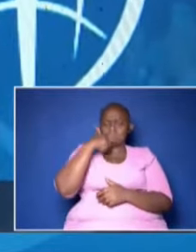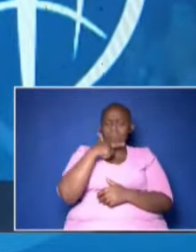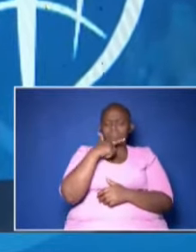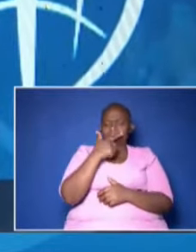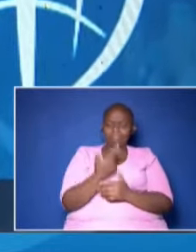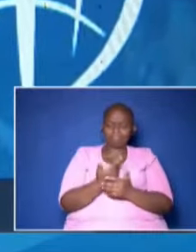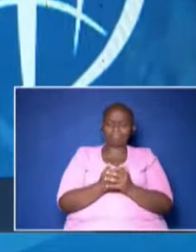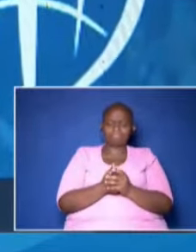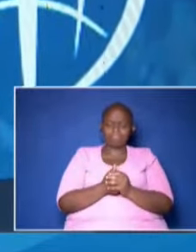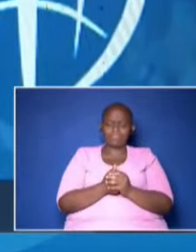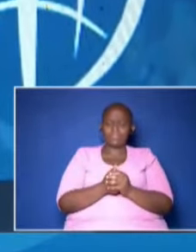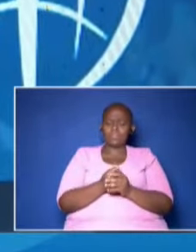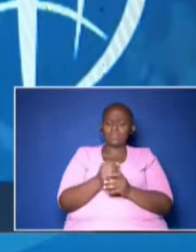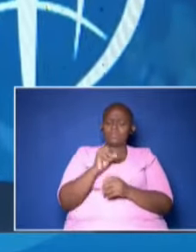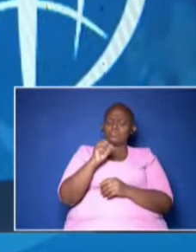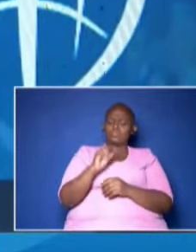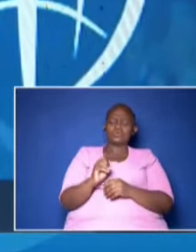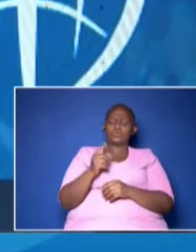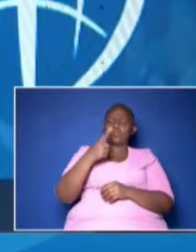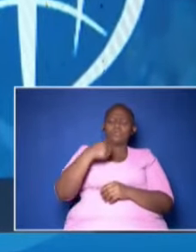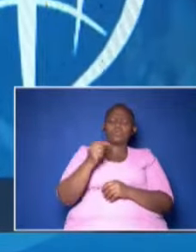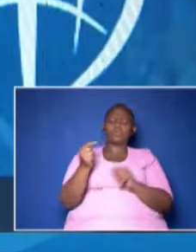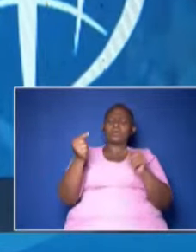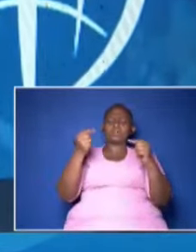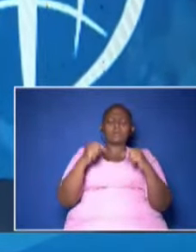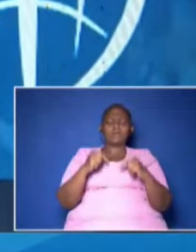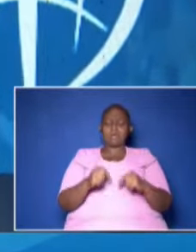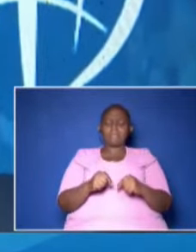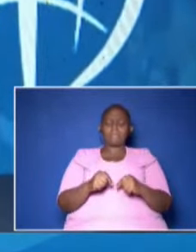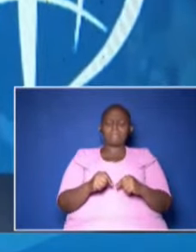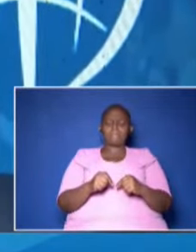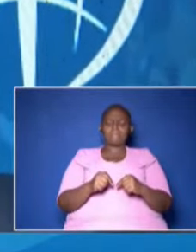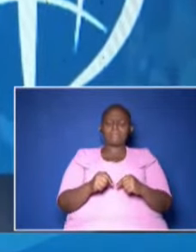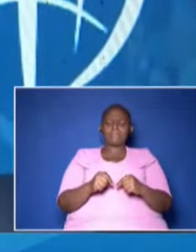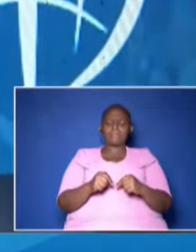Jacob and so we come to here